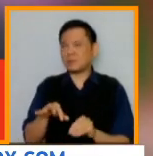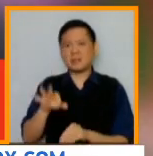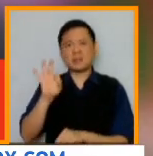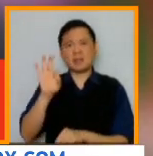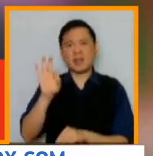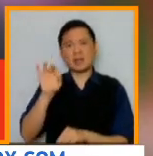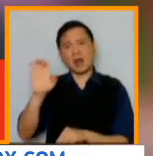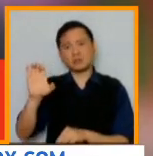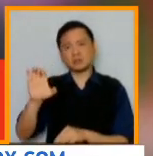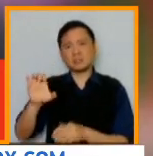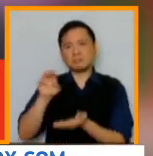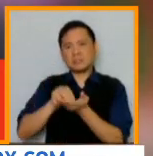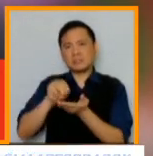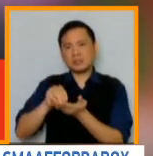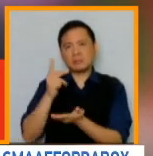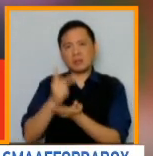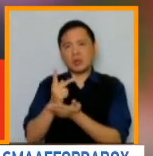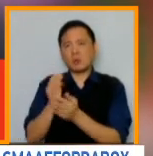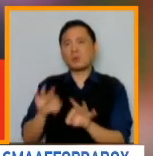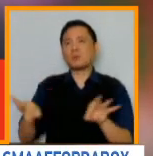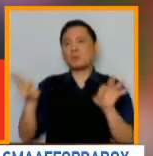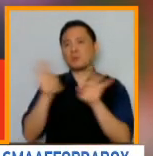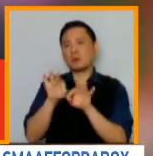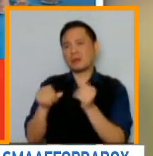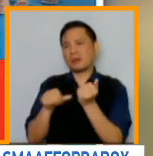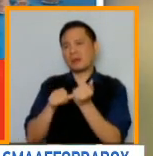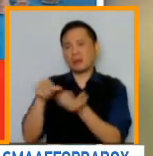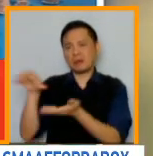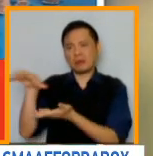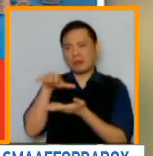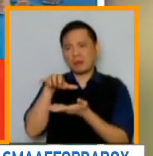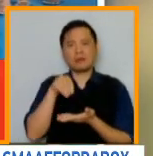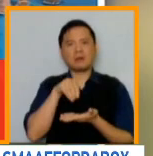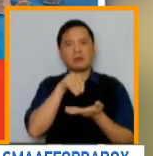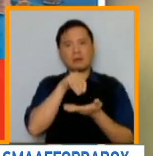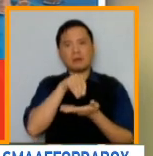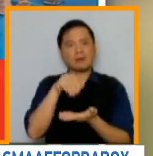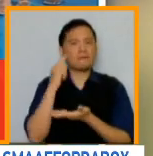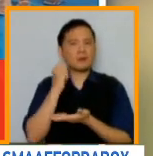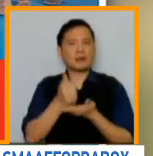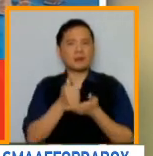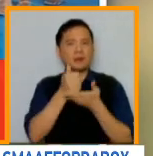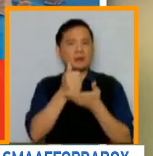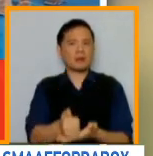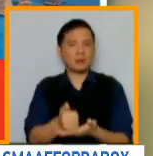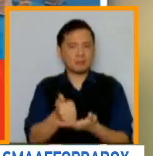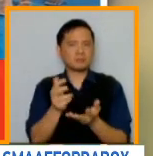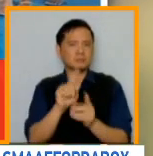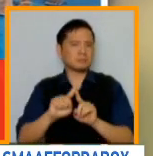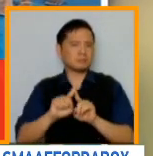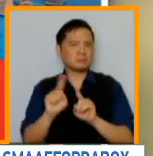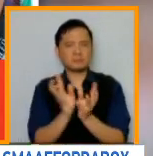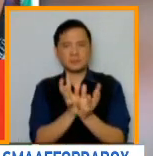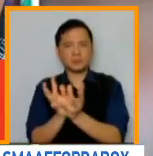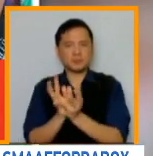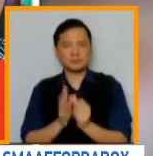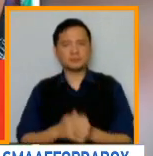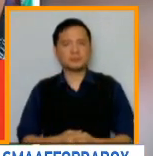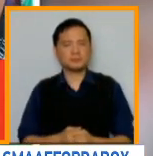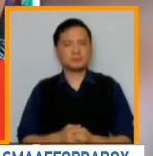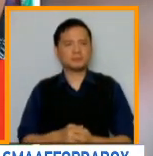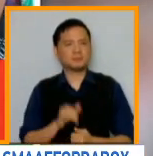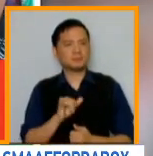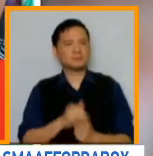for deployment and logistically supported po yan para matulungan yung ating mga community. Yes, Mark, yung mga stranded natin